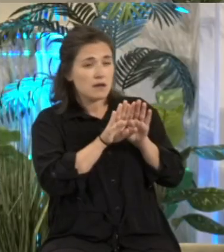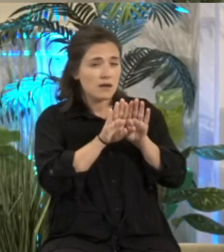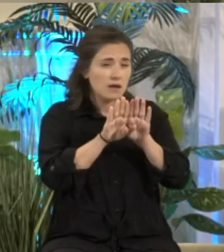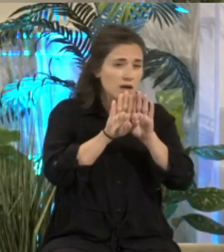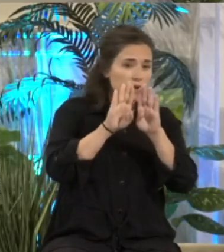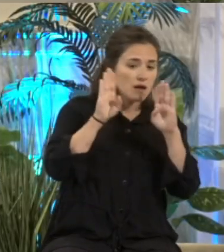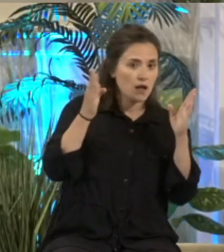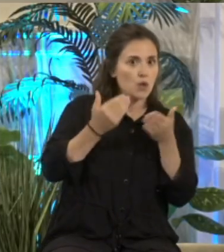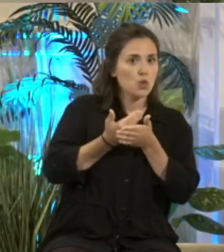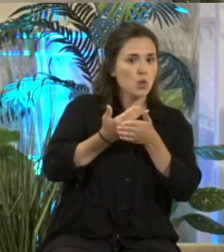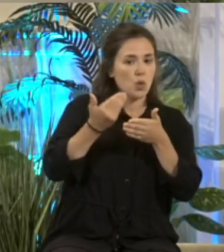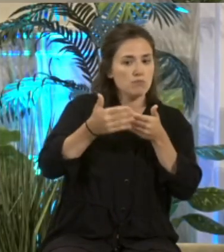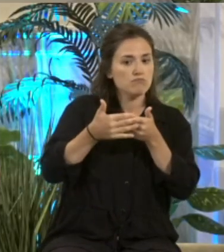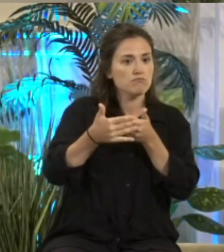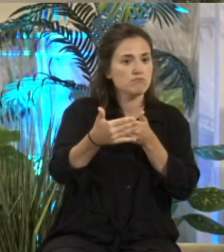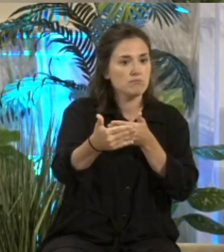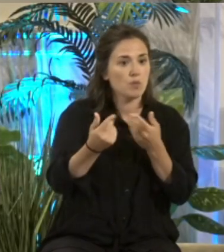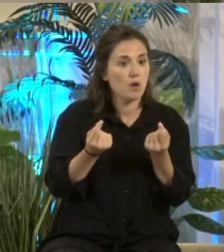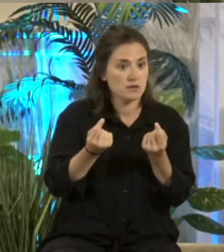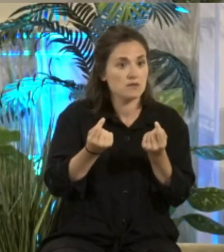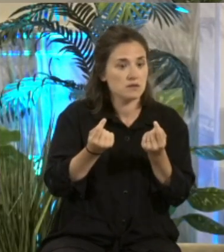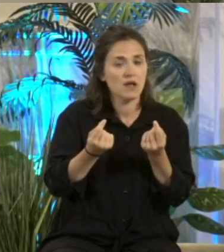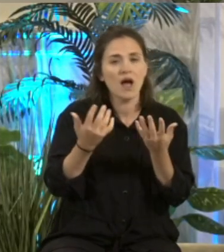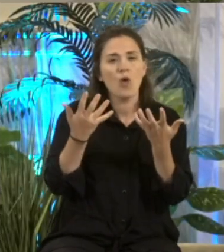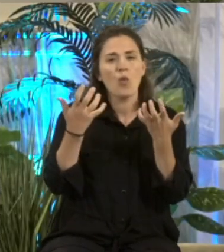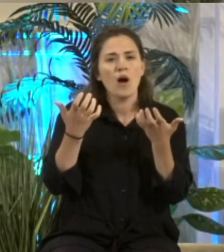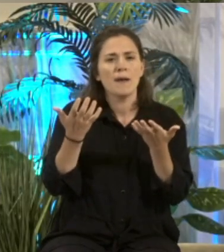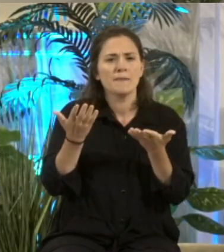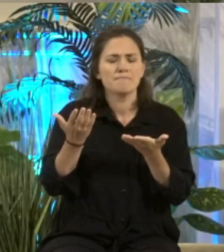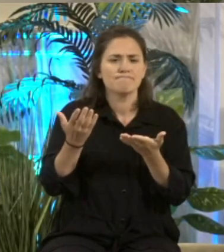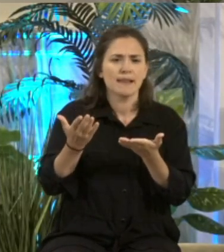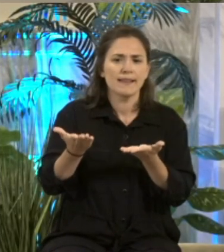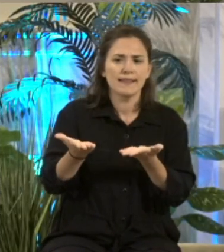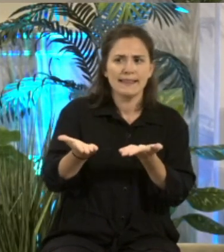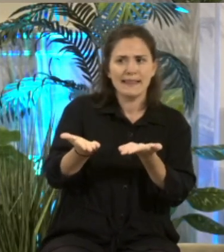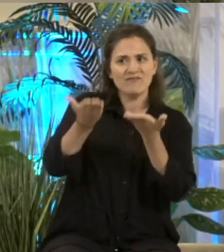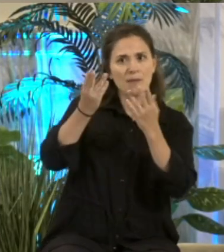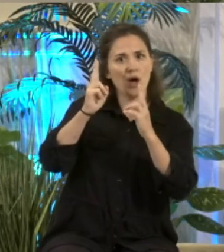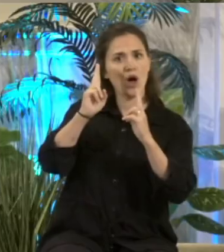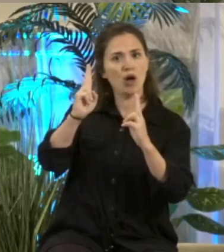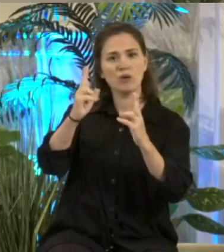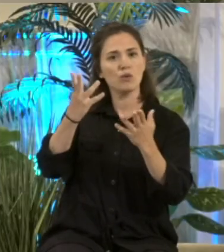the most powerful kind of leadership there is, and that's to lead with love.